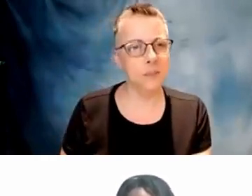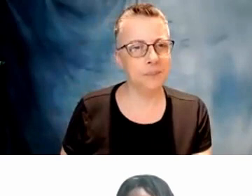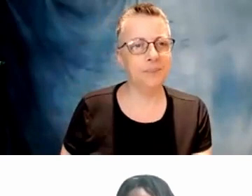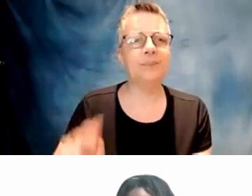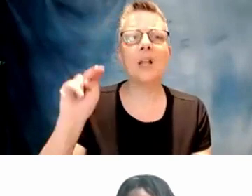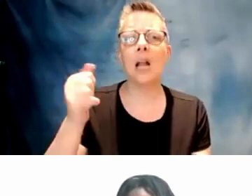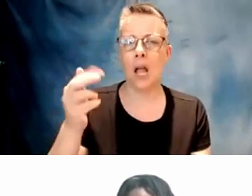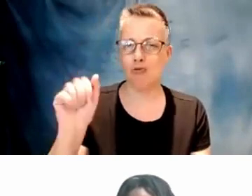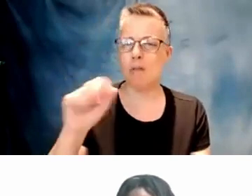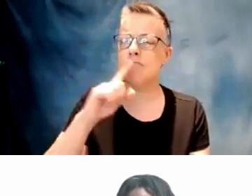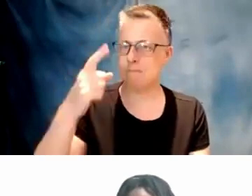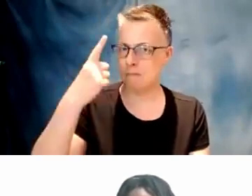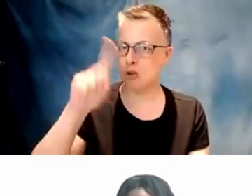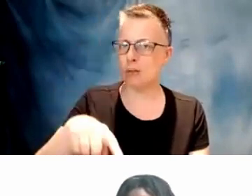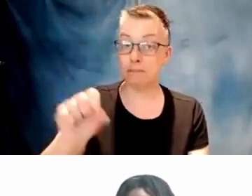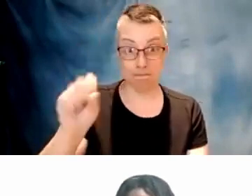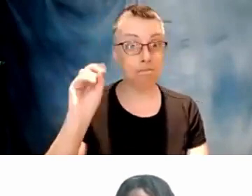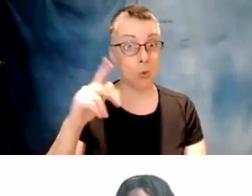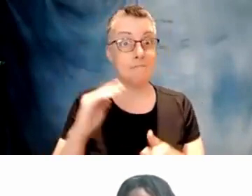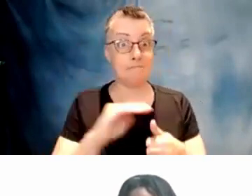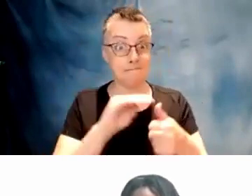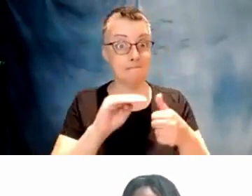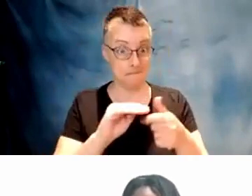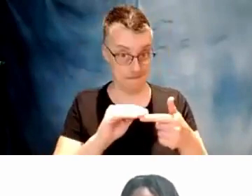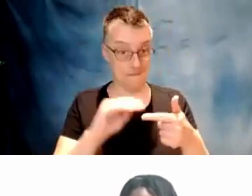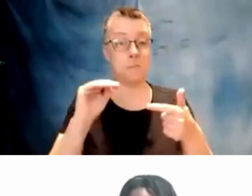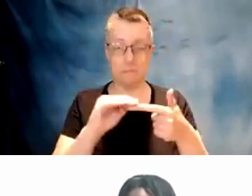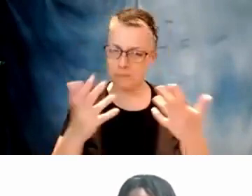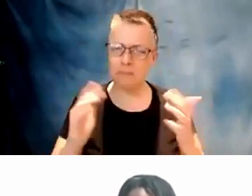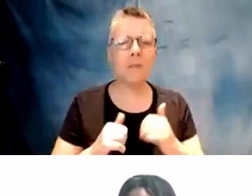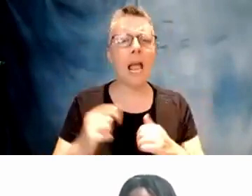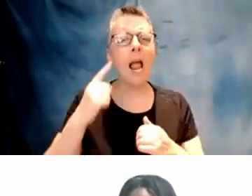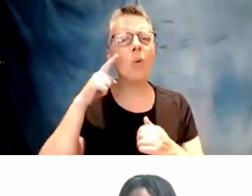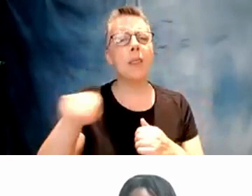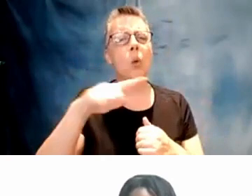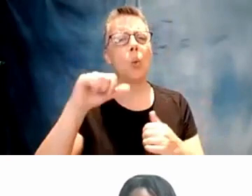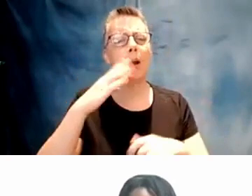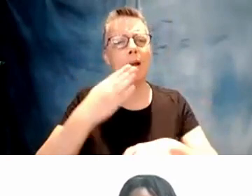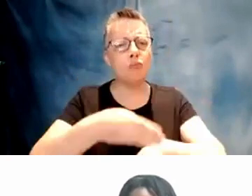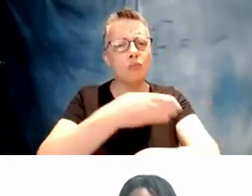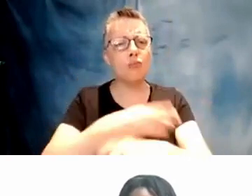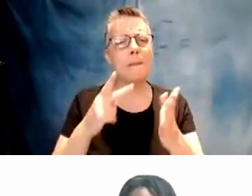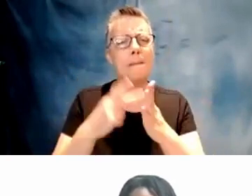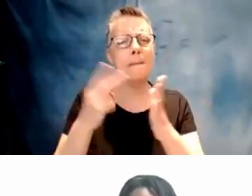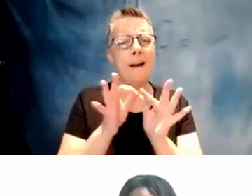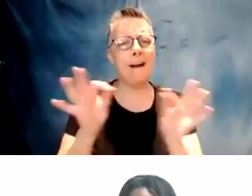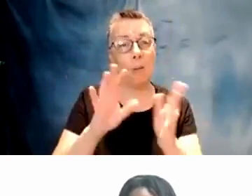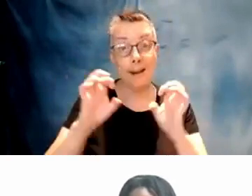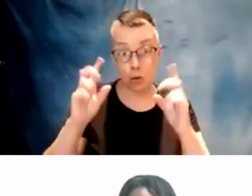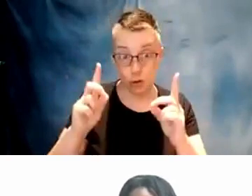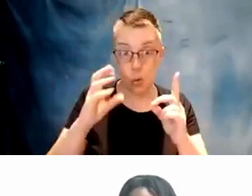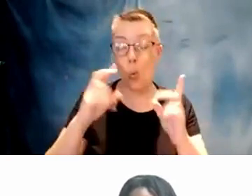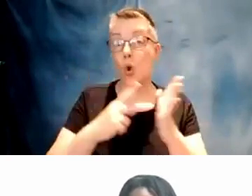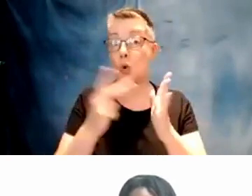Definitely agree with that. All right, next question. How do you think we can improve bilingual education or dual